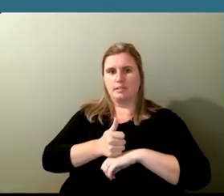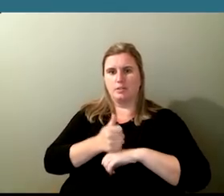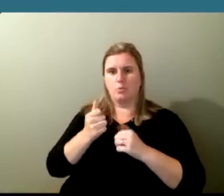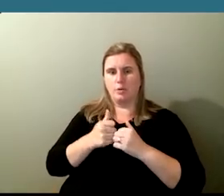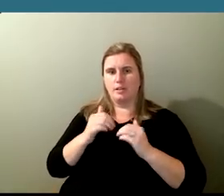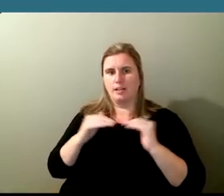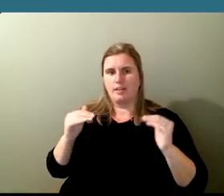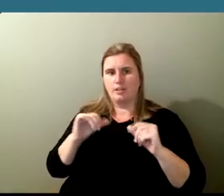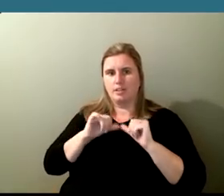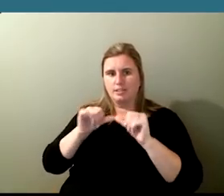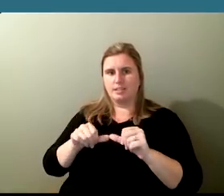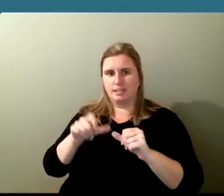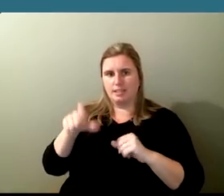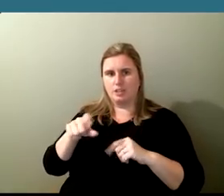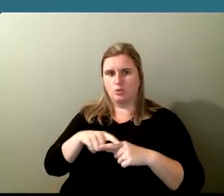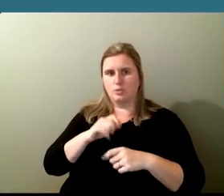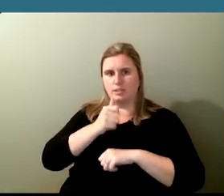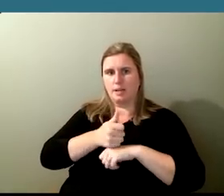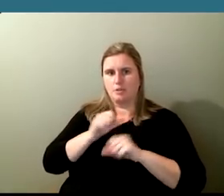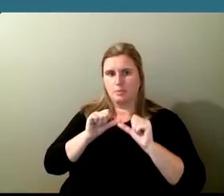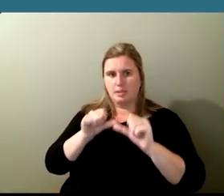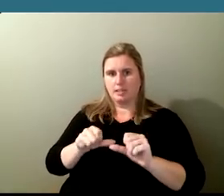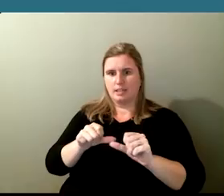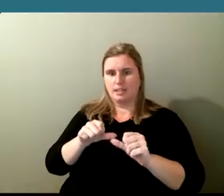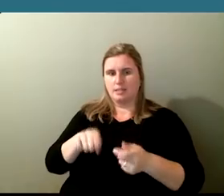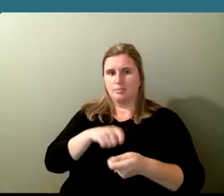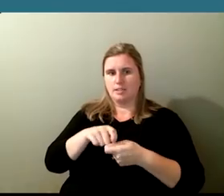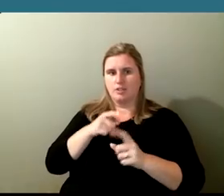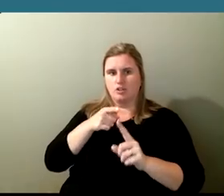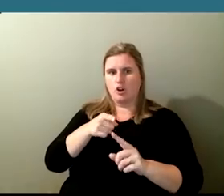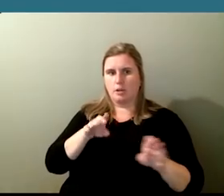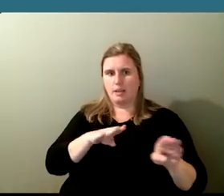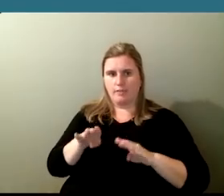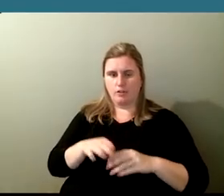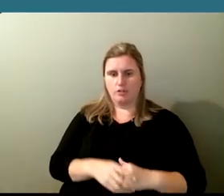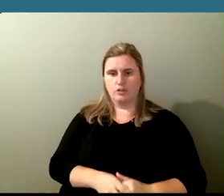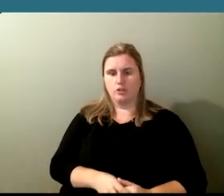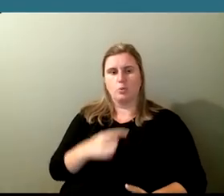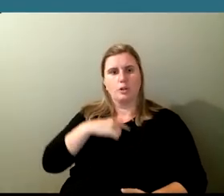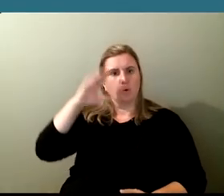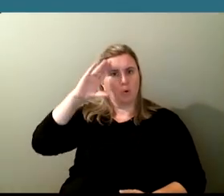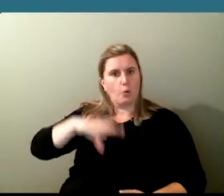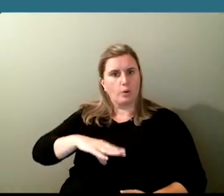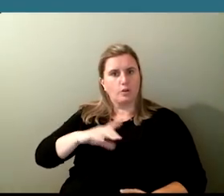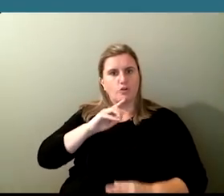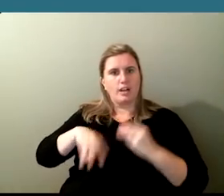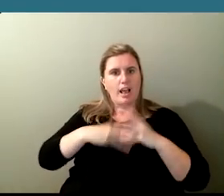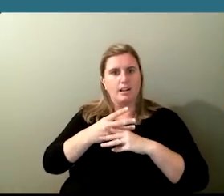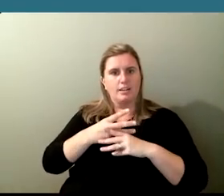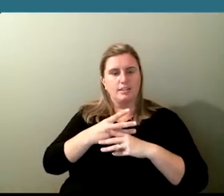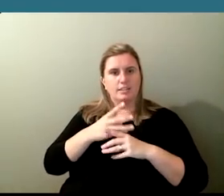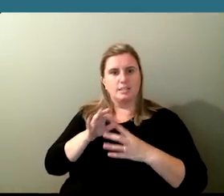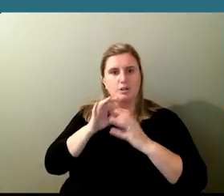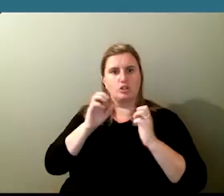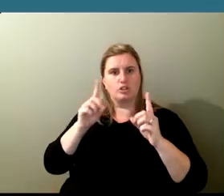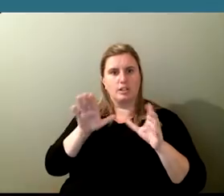of consistency needed to establish and maintain the specific target behaviors. We know that, realities in special education classrooms,